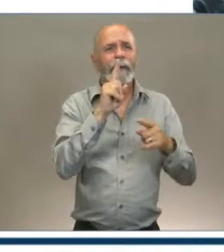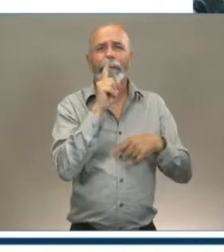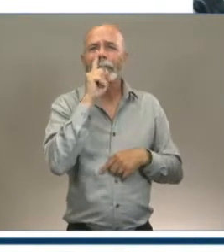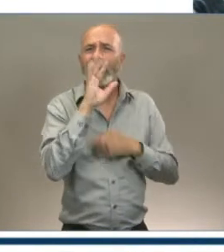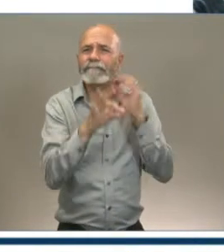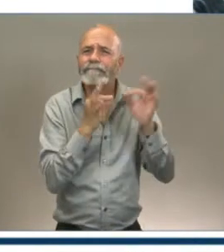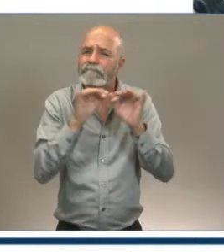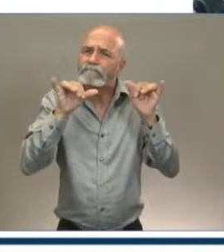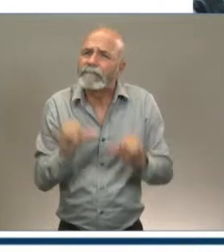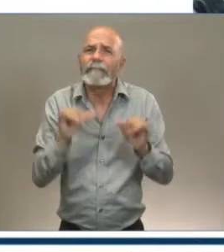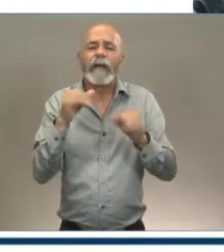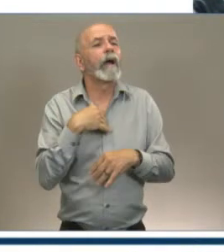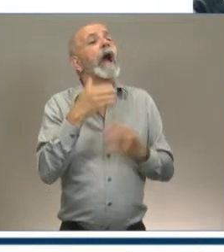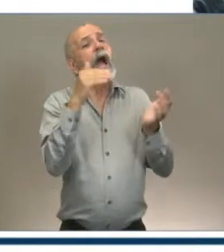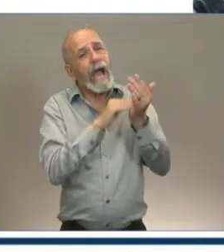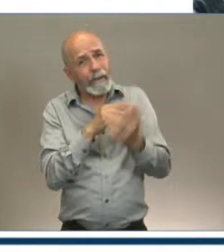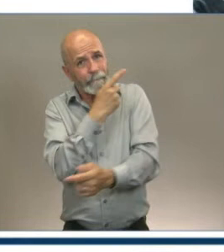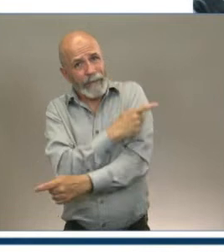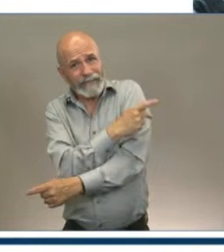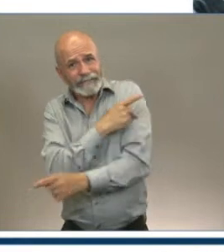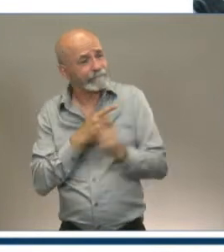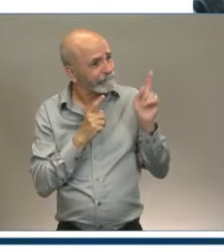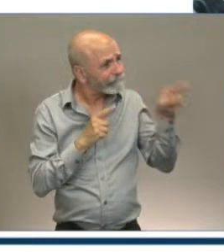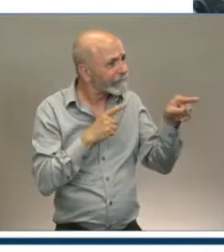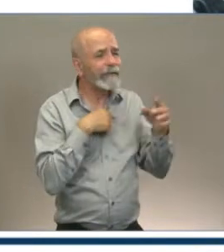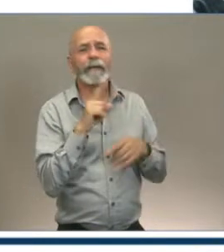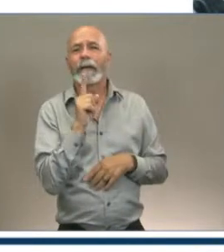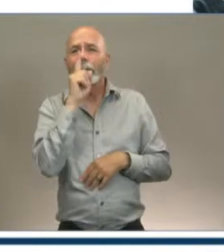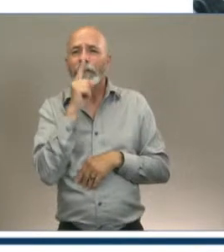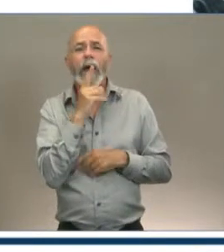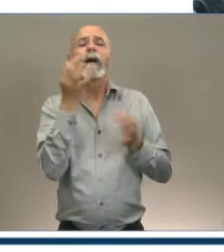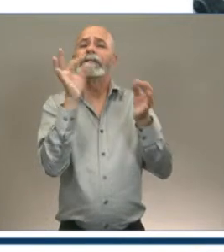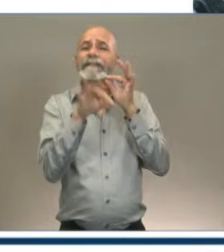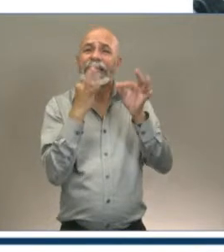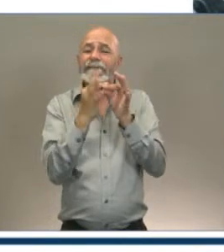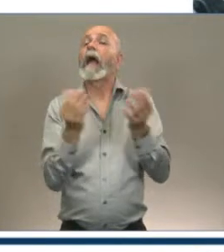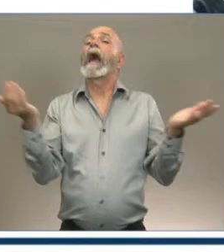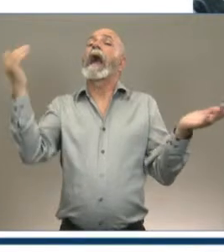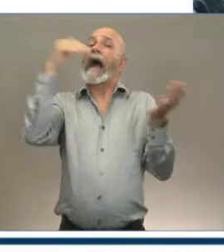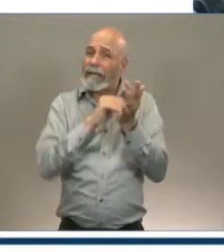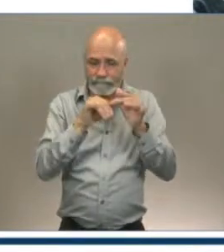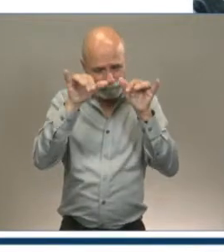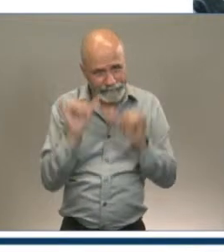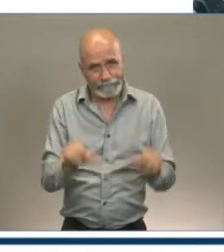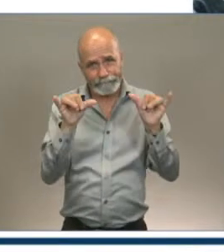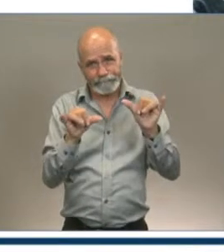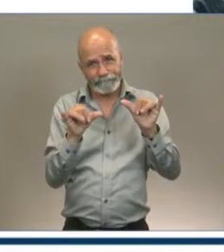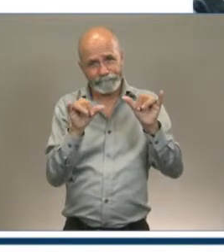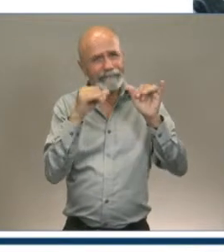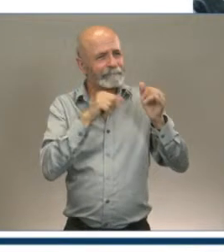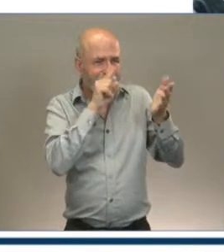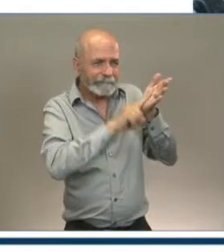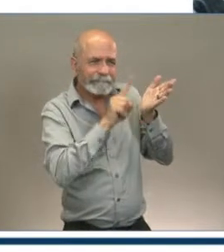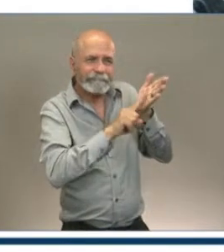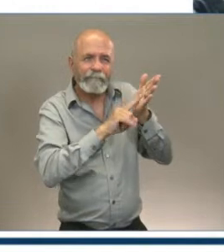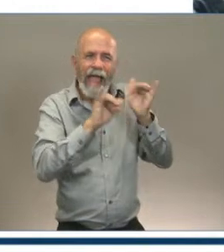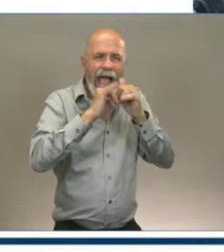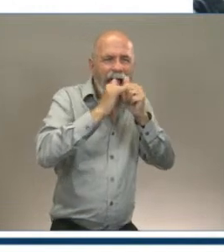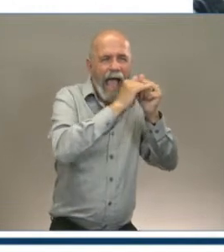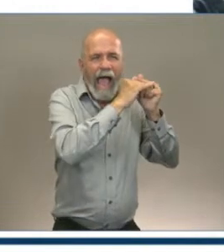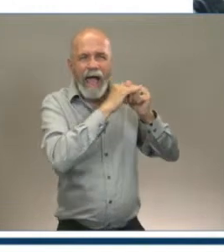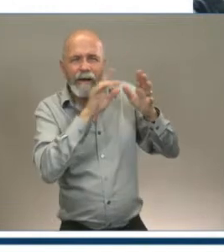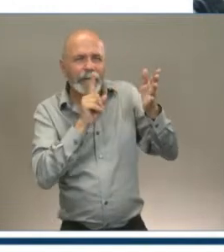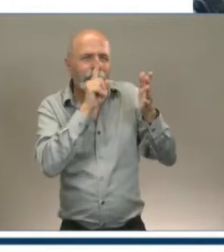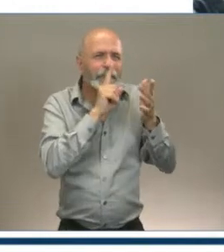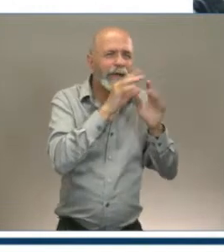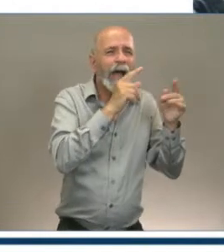all the patients on the unit, and we've done what we refer to as a point prevalence study, which is essentially testing all the patients at